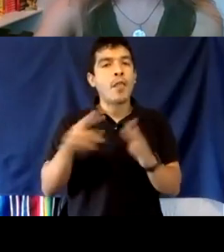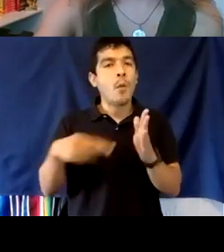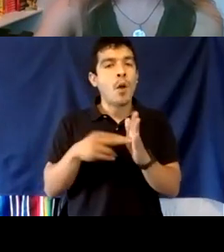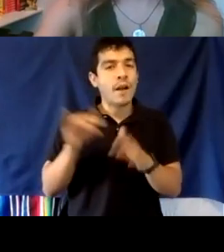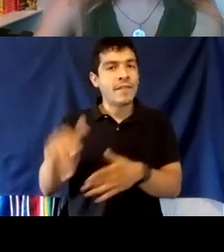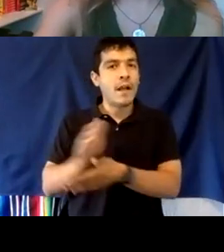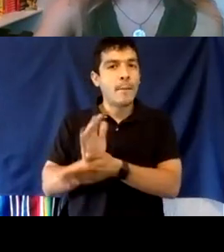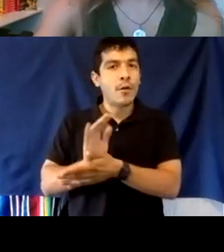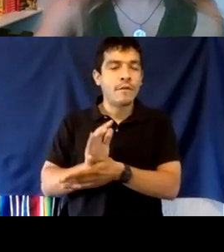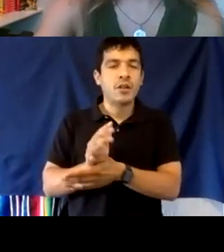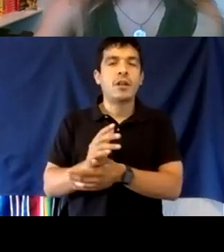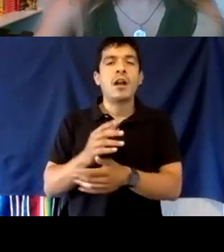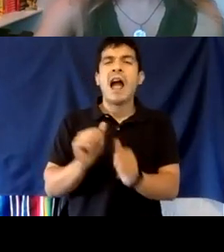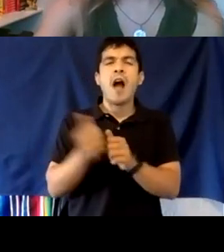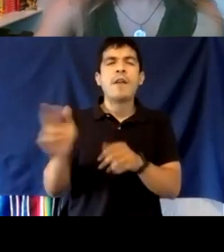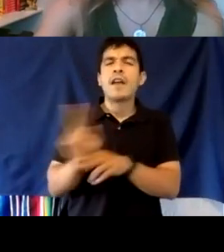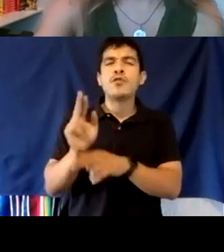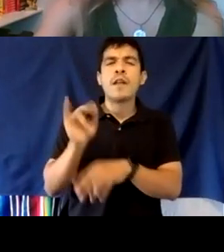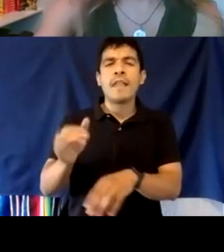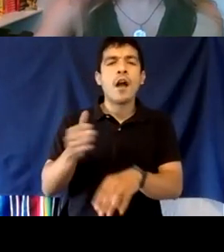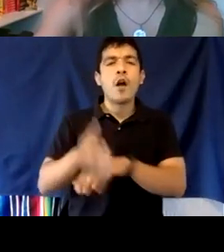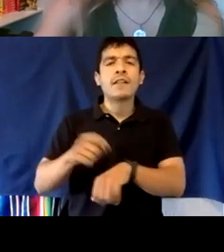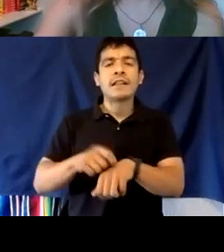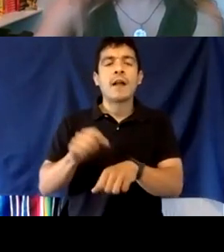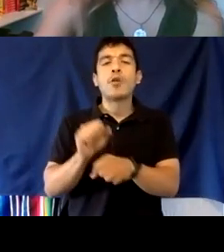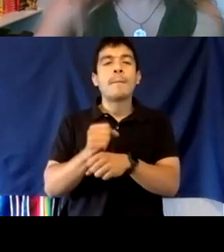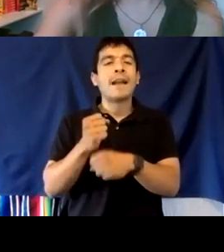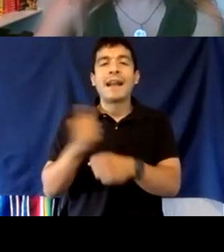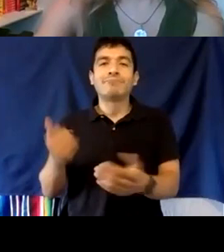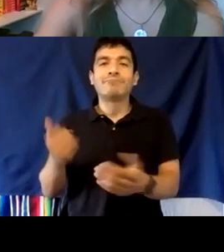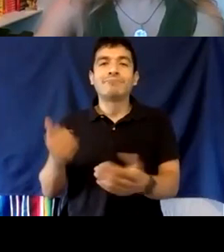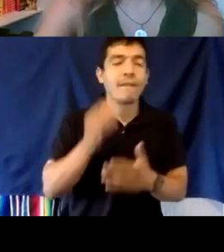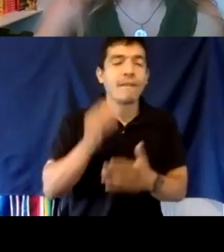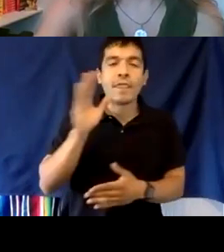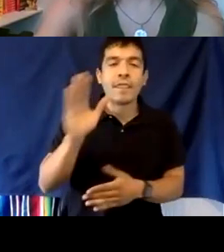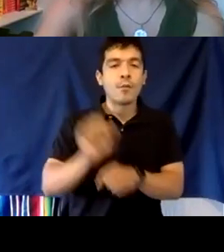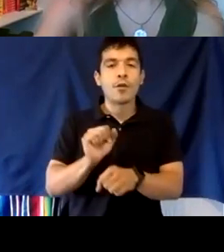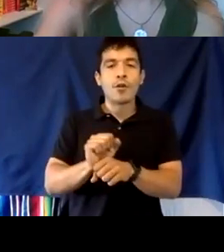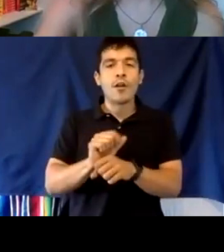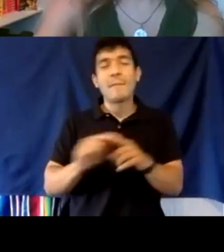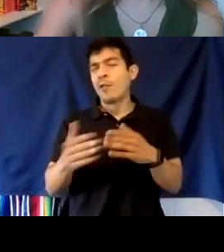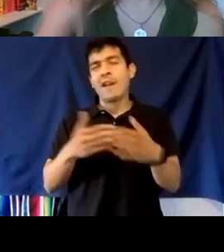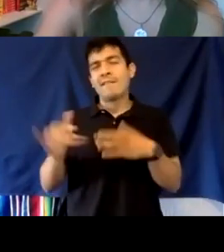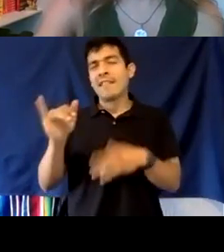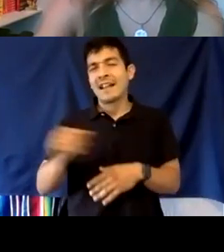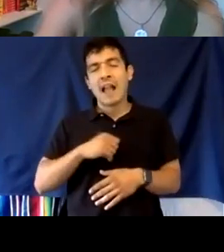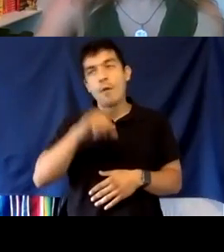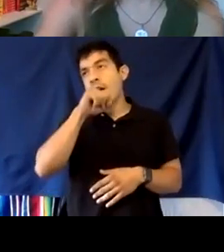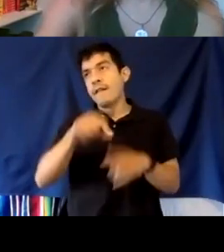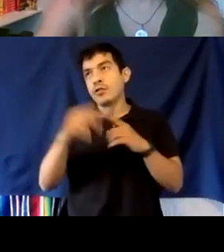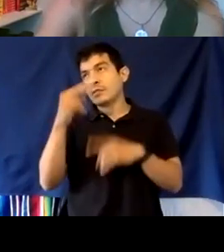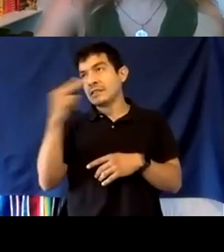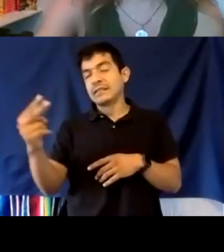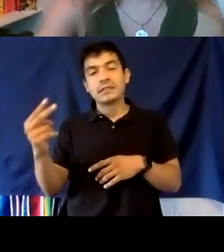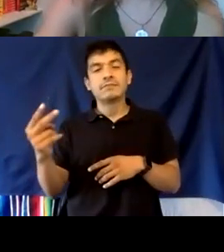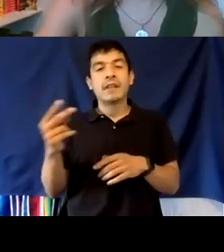used nonfiction over time to make a case for their work? Whatever it is, I would love to see for those listening, whoever cares, like